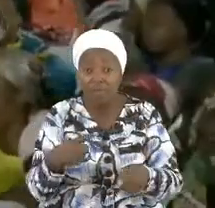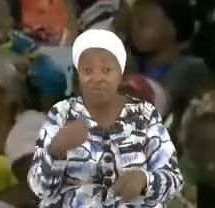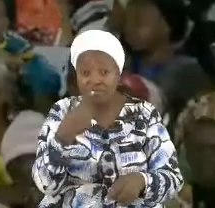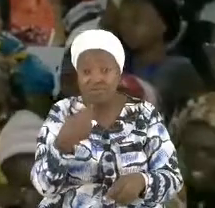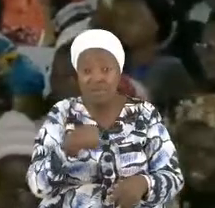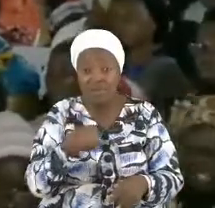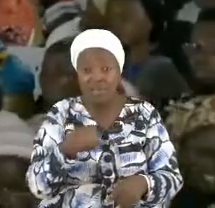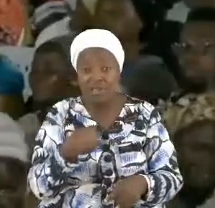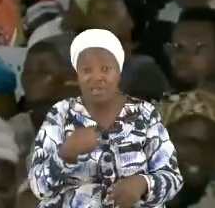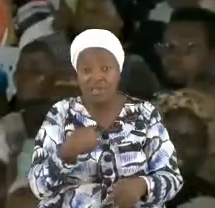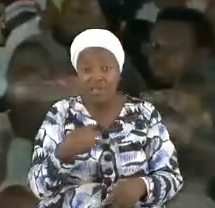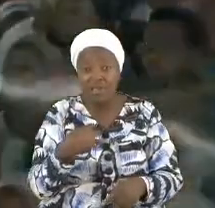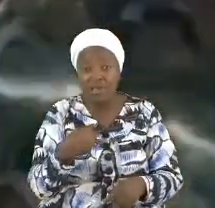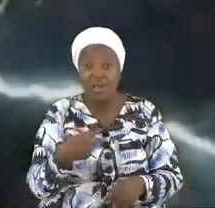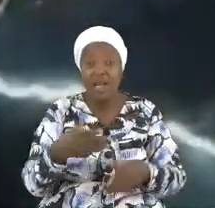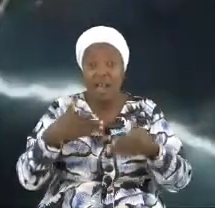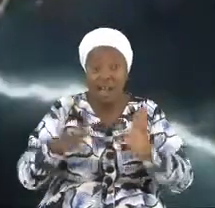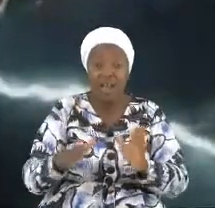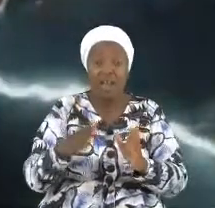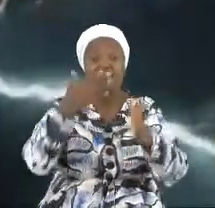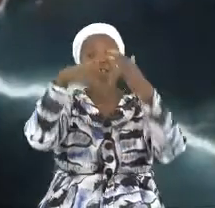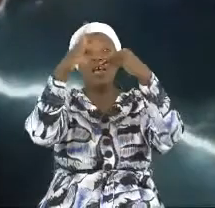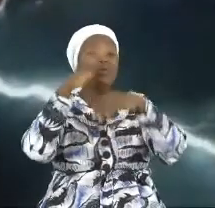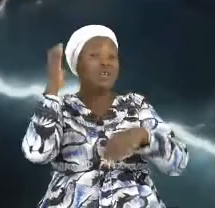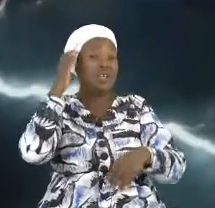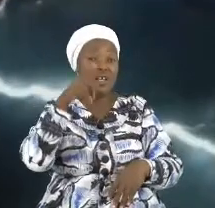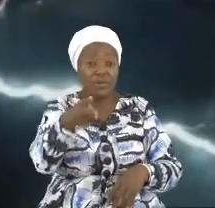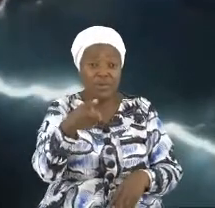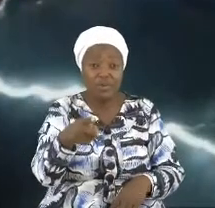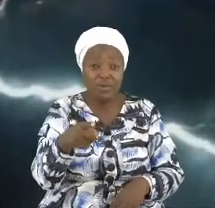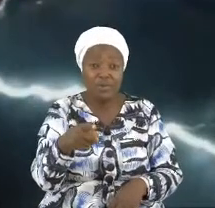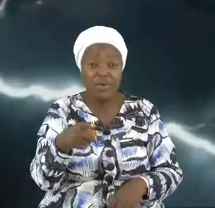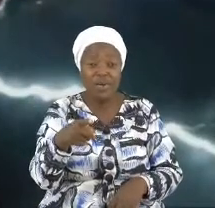let heaven hear you.